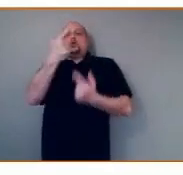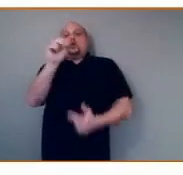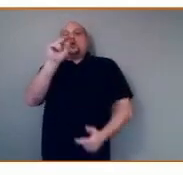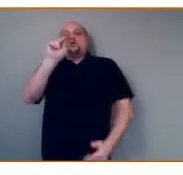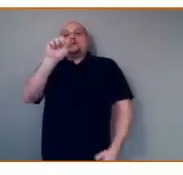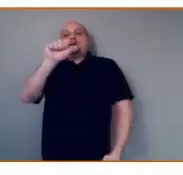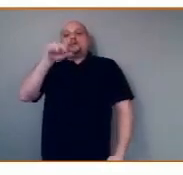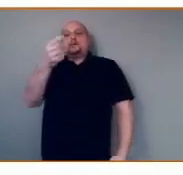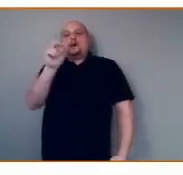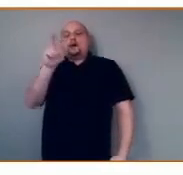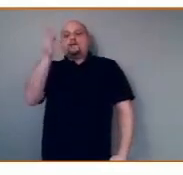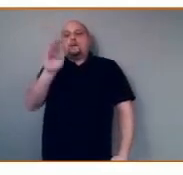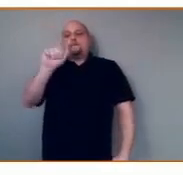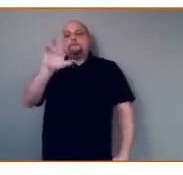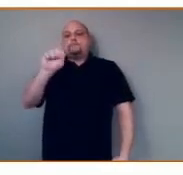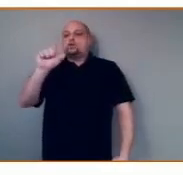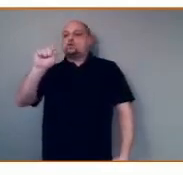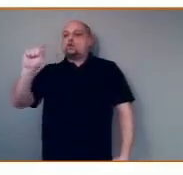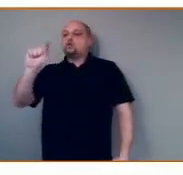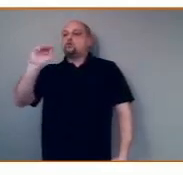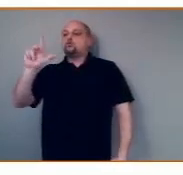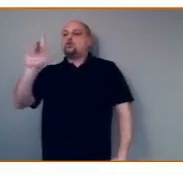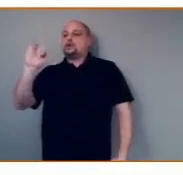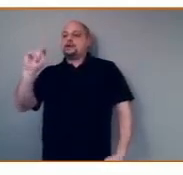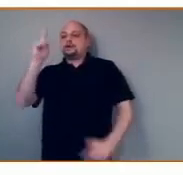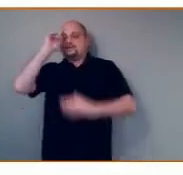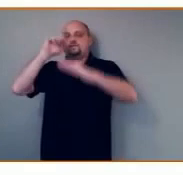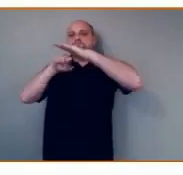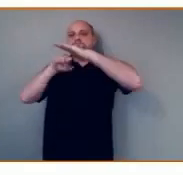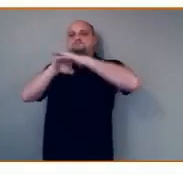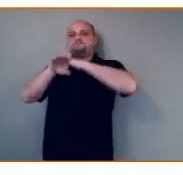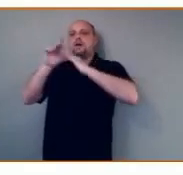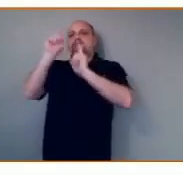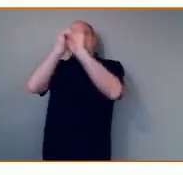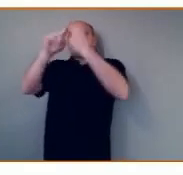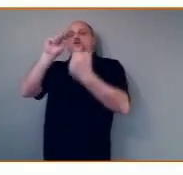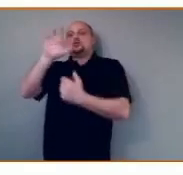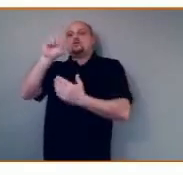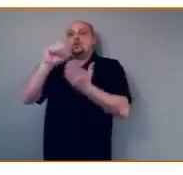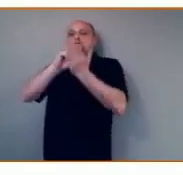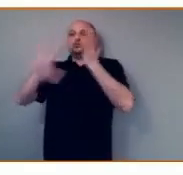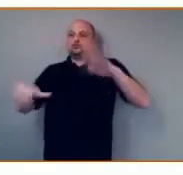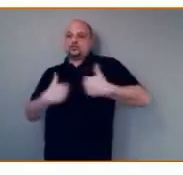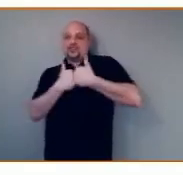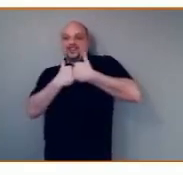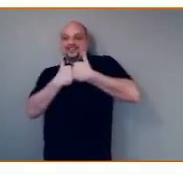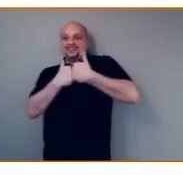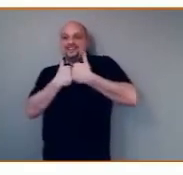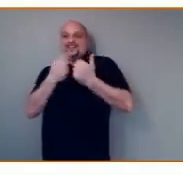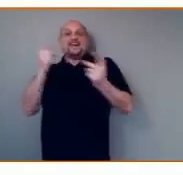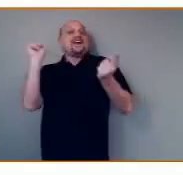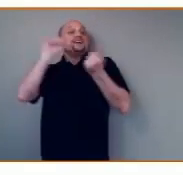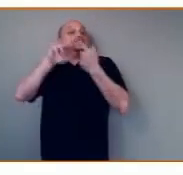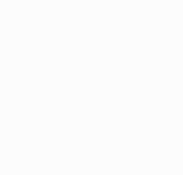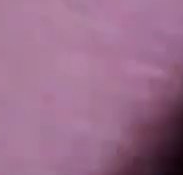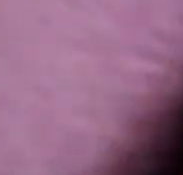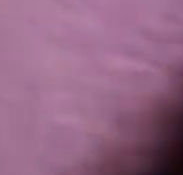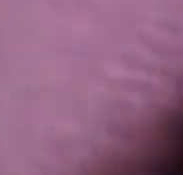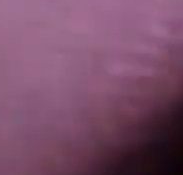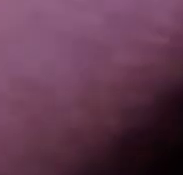go.nasa.gov/Mars 2020 Toolkit to access the Mission to Mars Student Challenge. Until next time, see you soon.